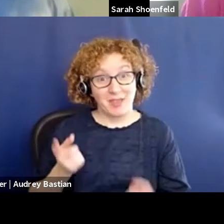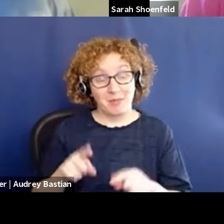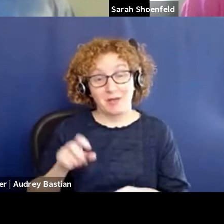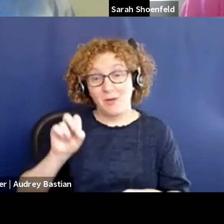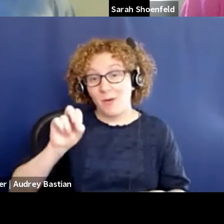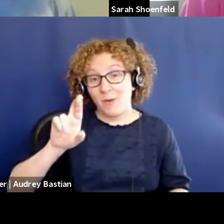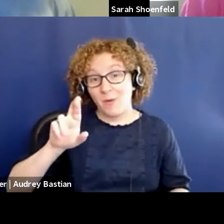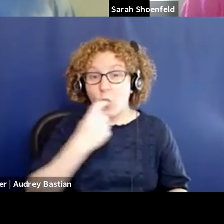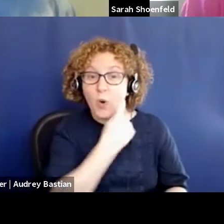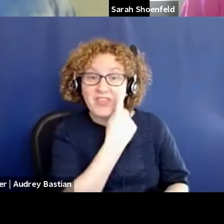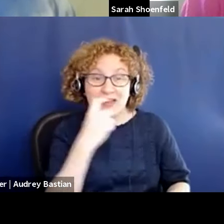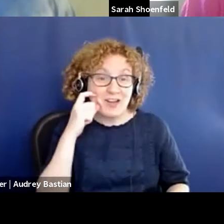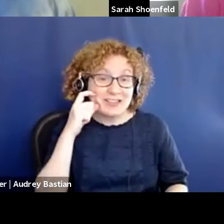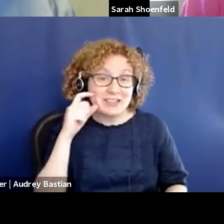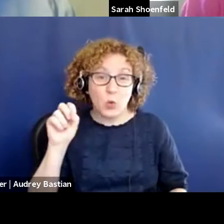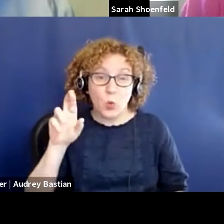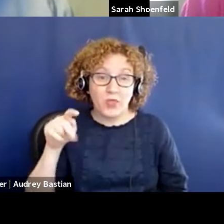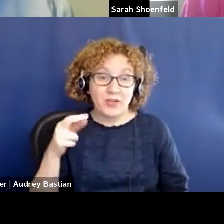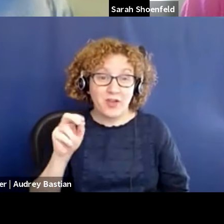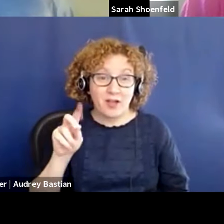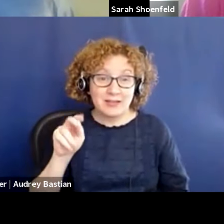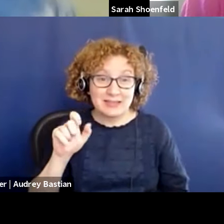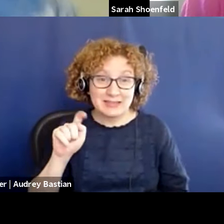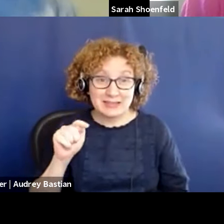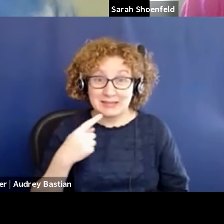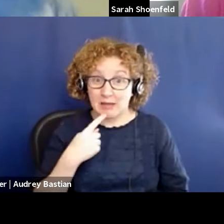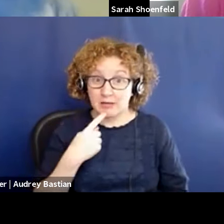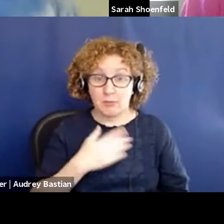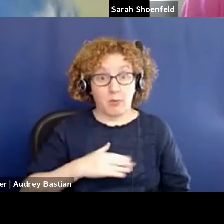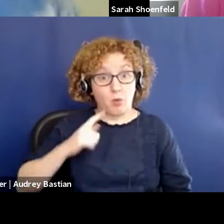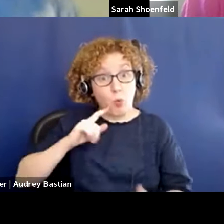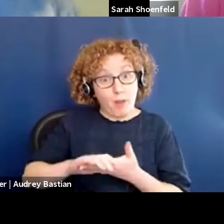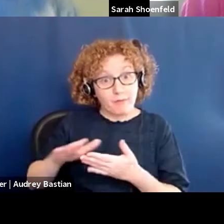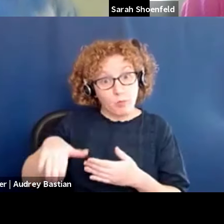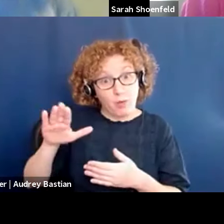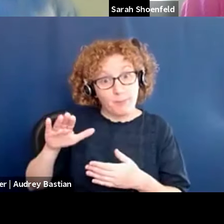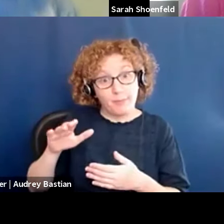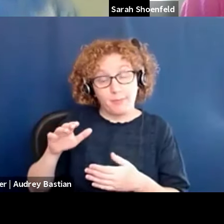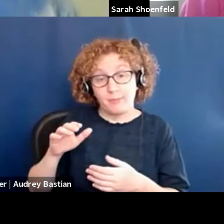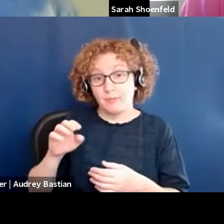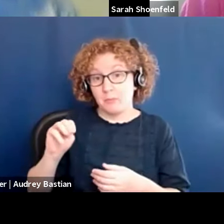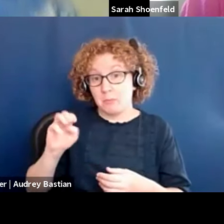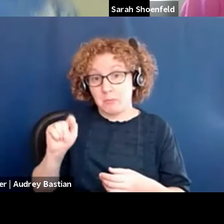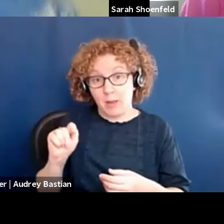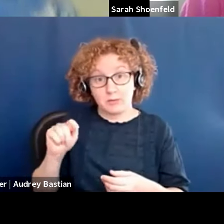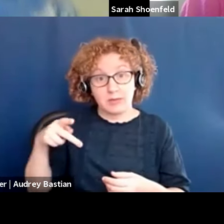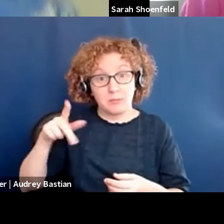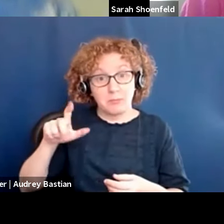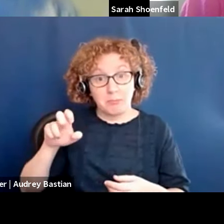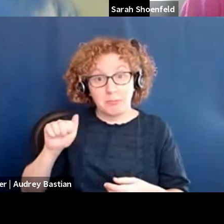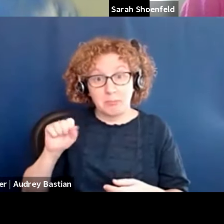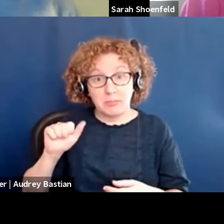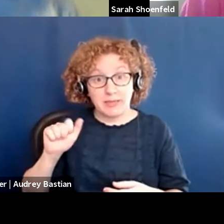said, oh, my wife grew up in Mount Pleasant. This is when I was writing the history of Mount Pleasant, and went over